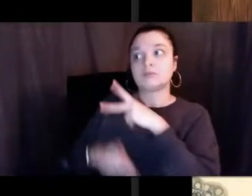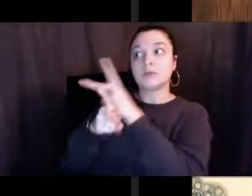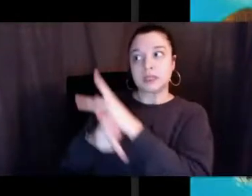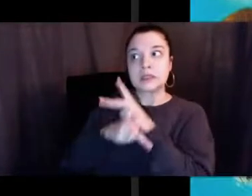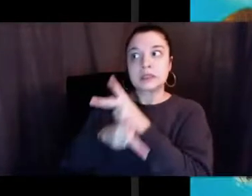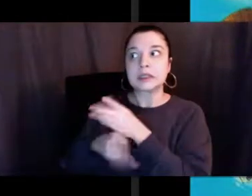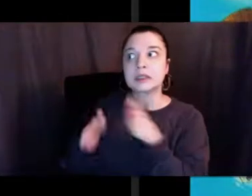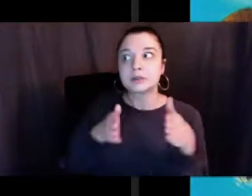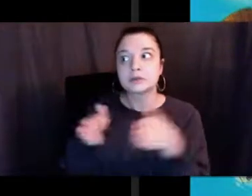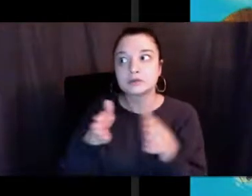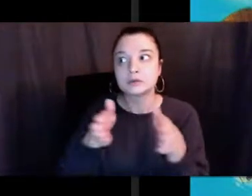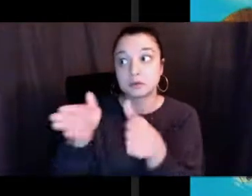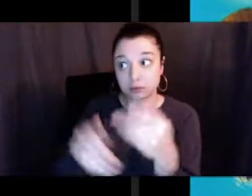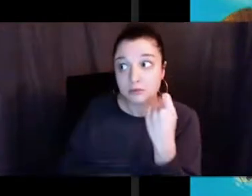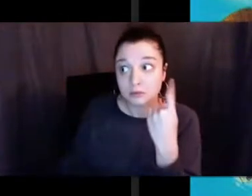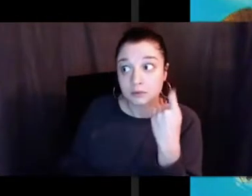ride